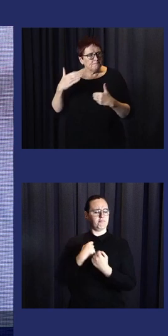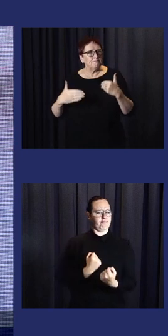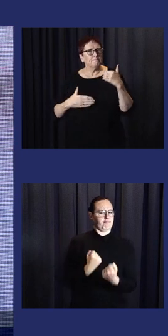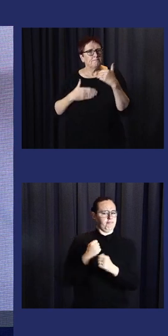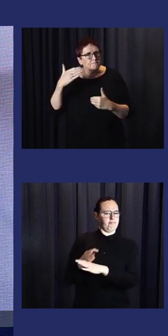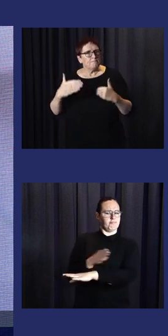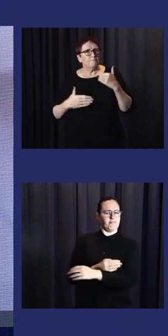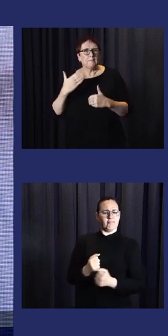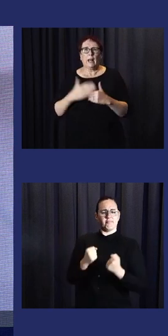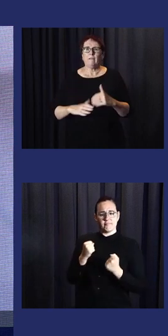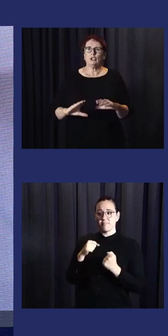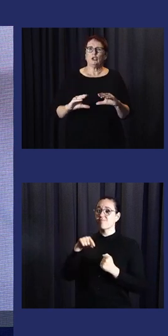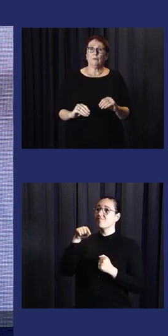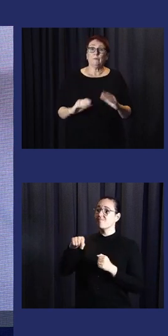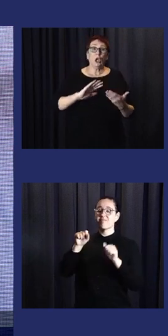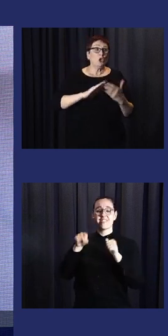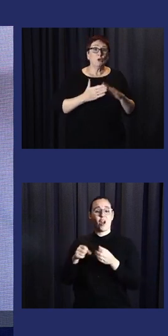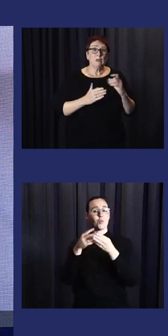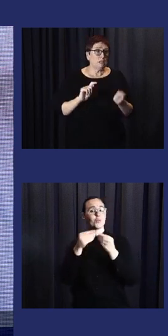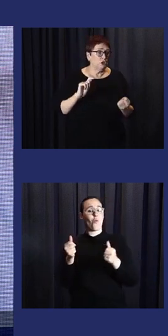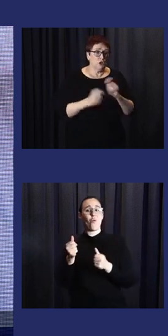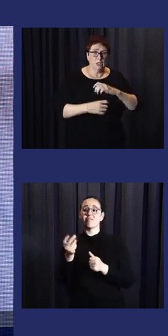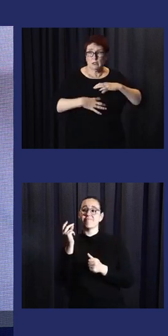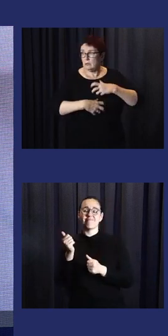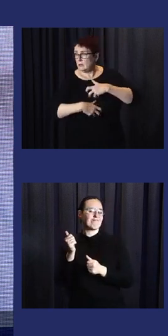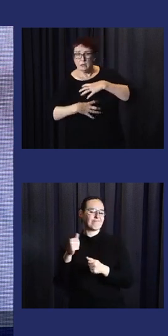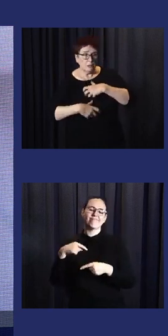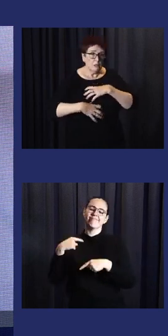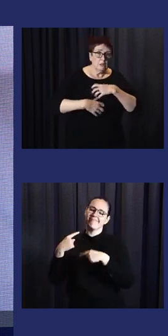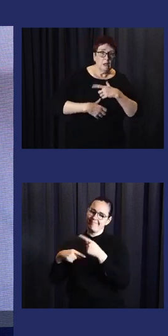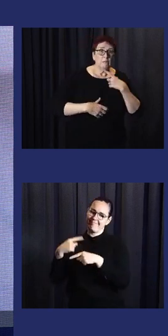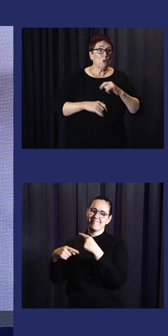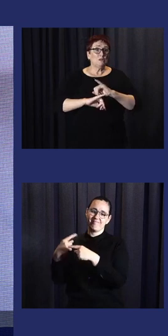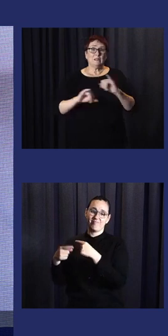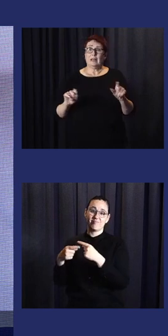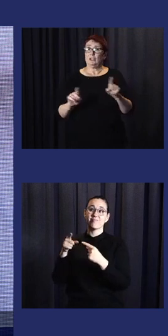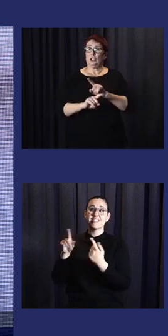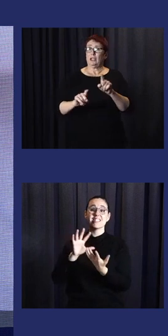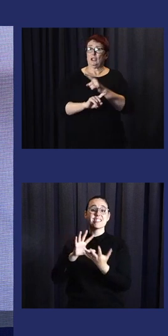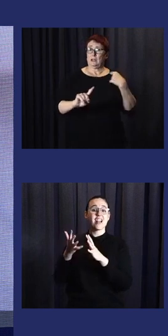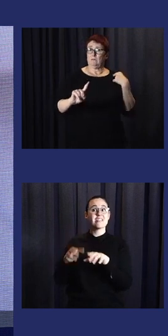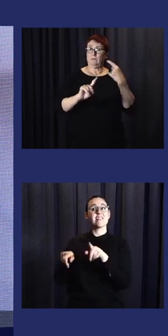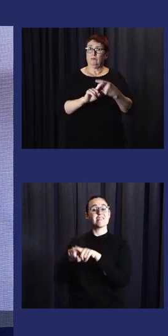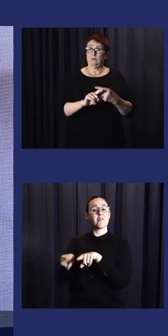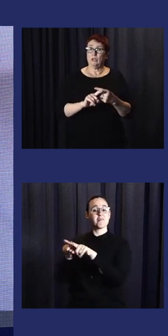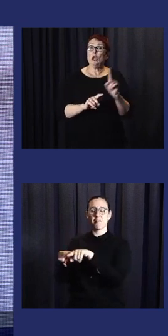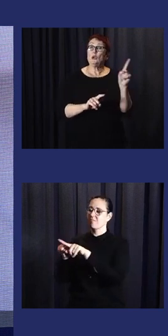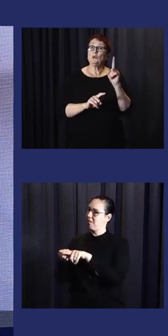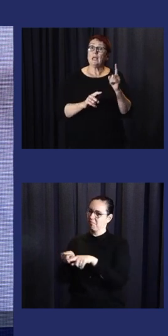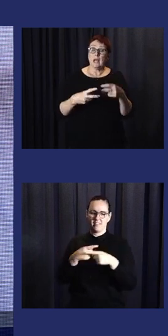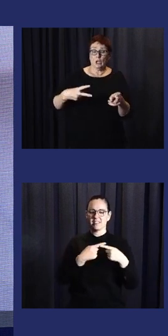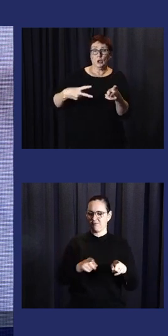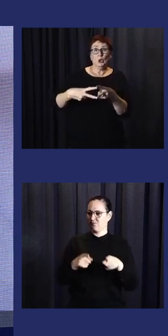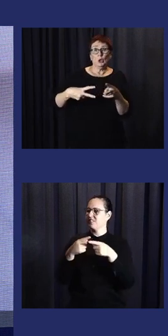need to continually adapt as the hazards they face change over time. This plenary will focus on two key principles